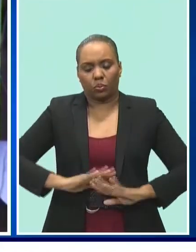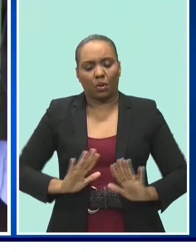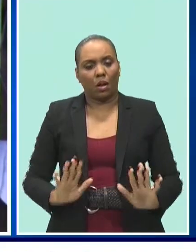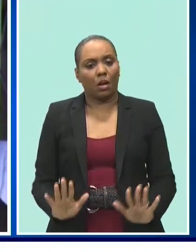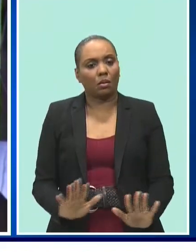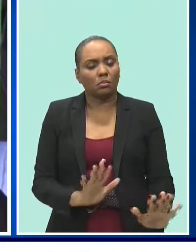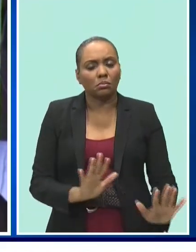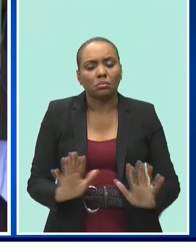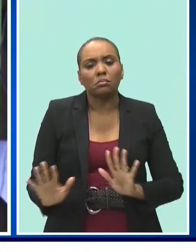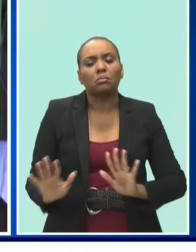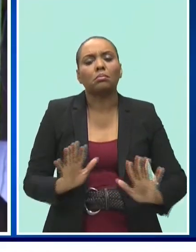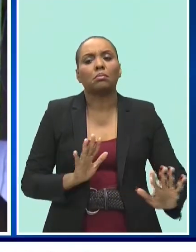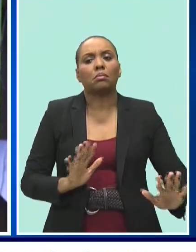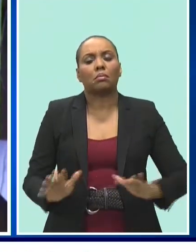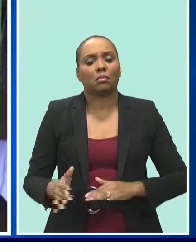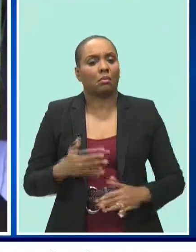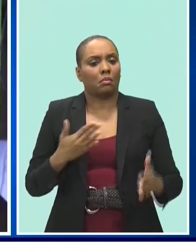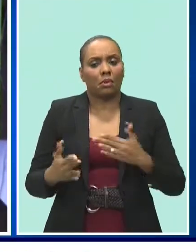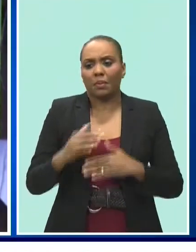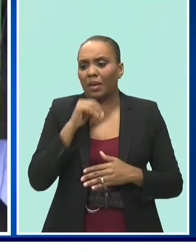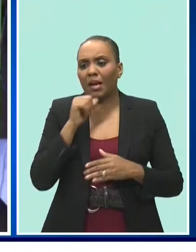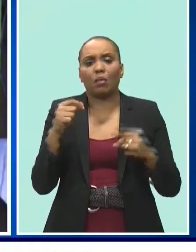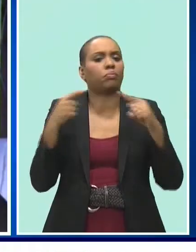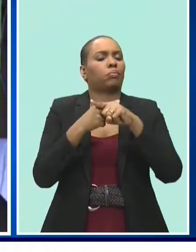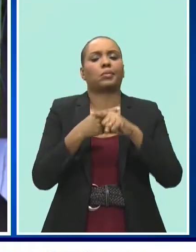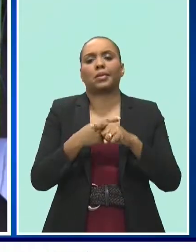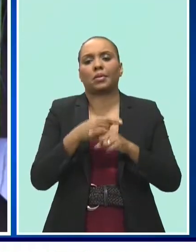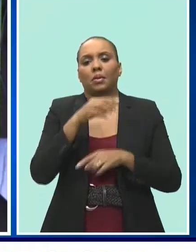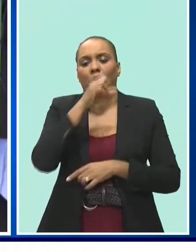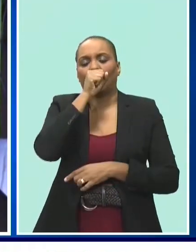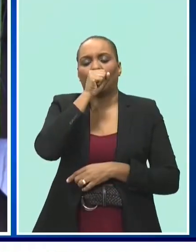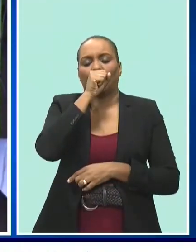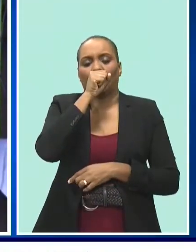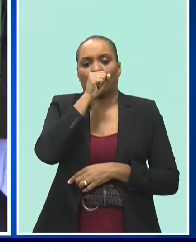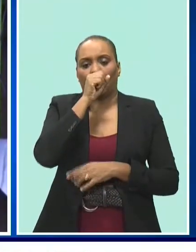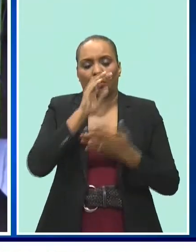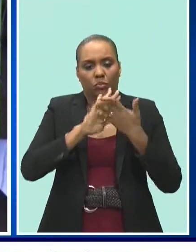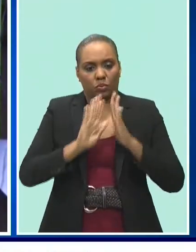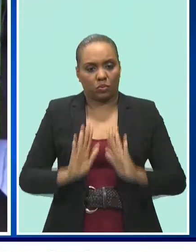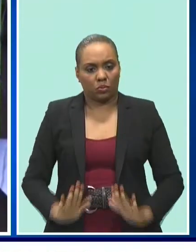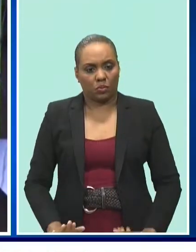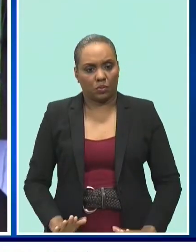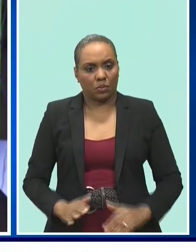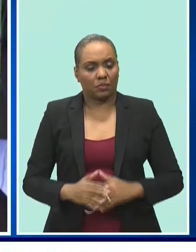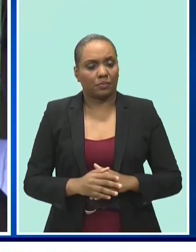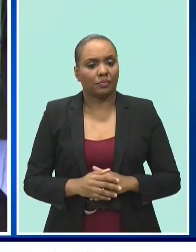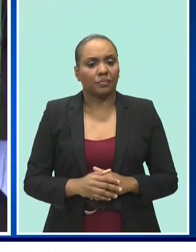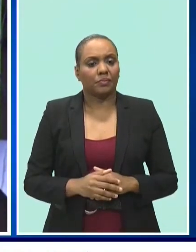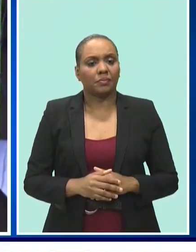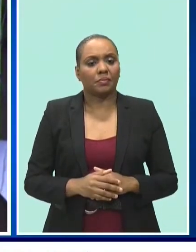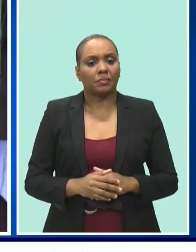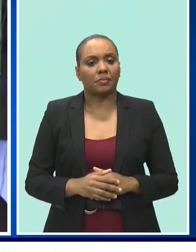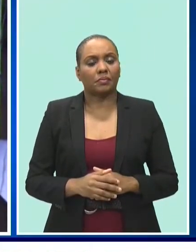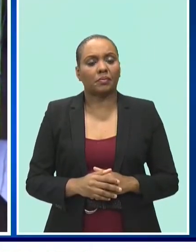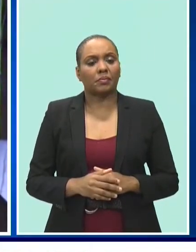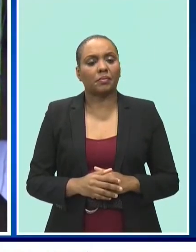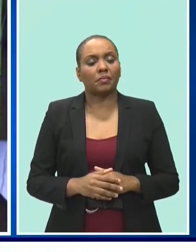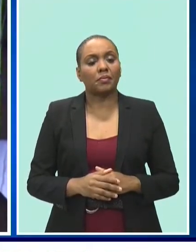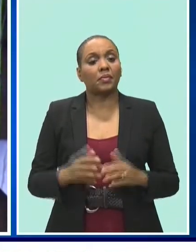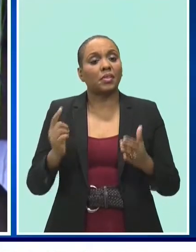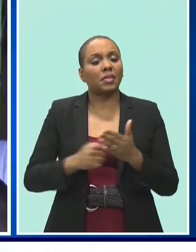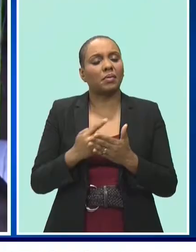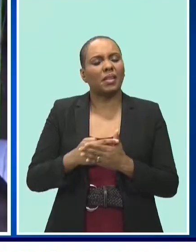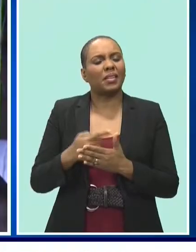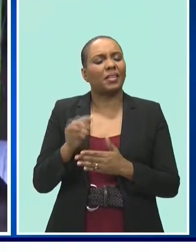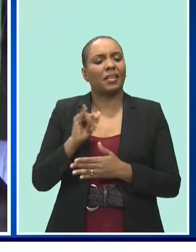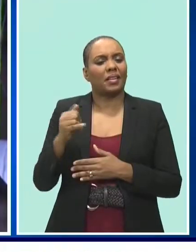that this may not be the time and place. I heard you mention time and place, and sometimes, again, relating it back to